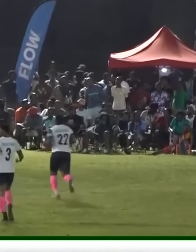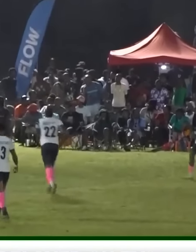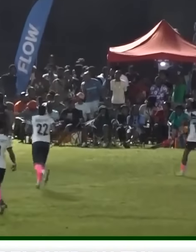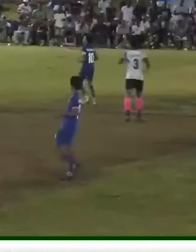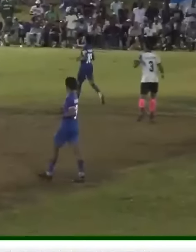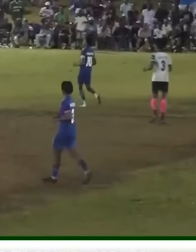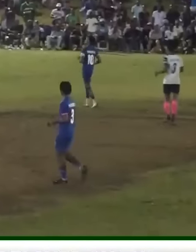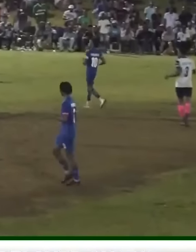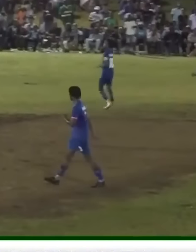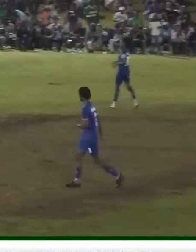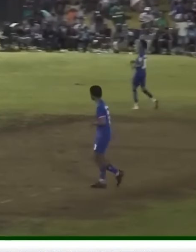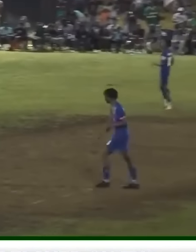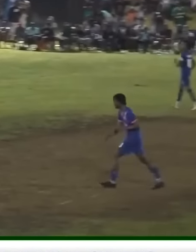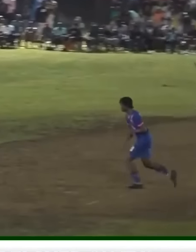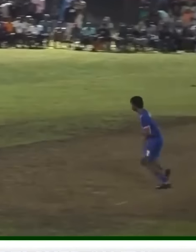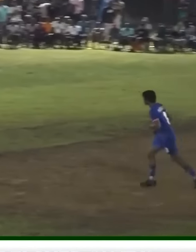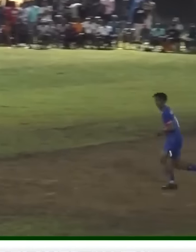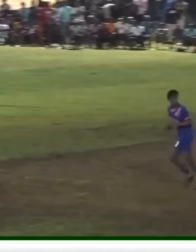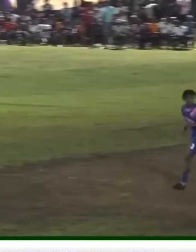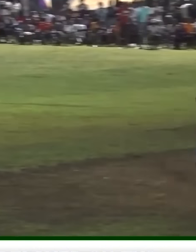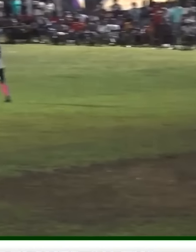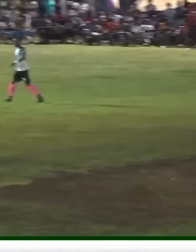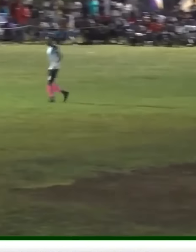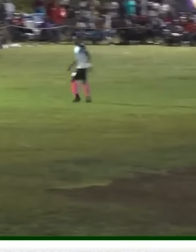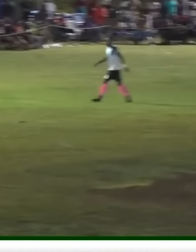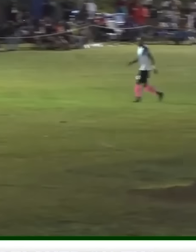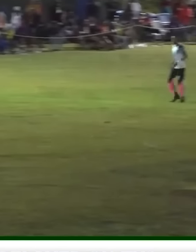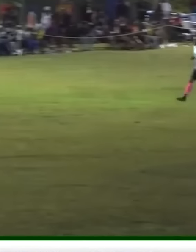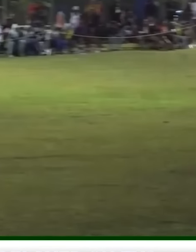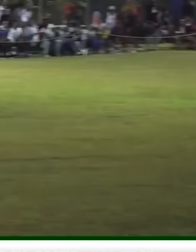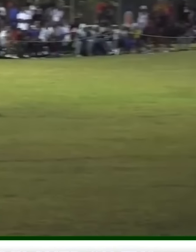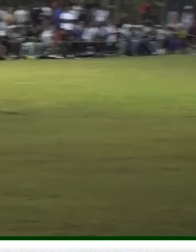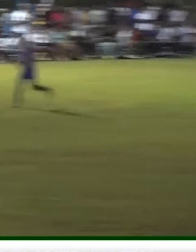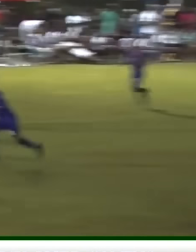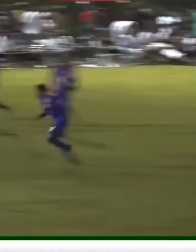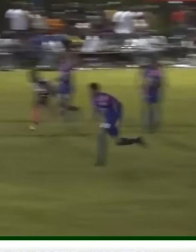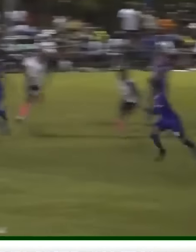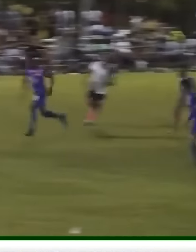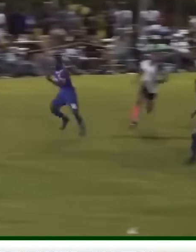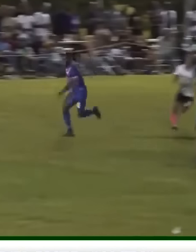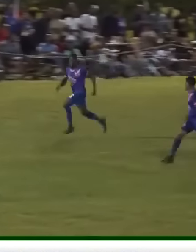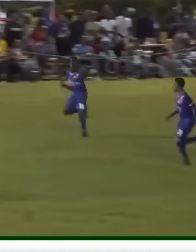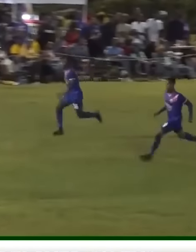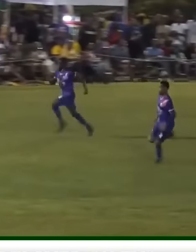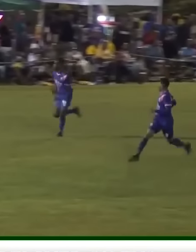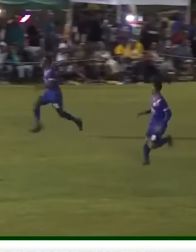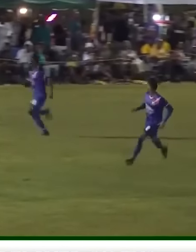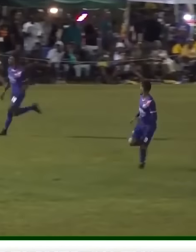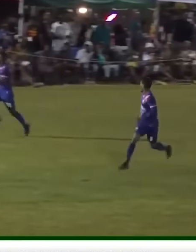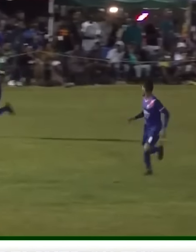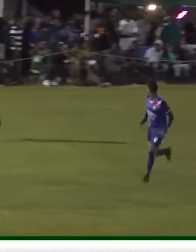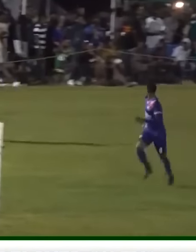semi-finalists, UWA Blackbirds. And what they can boast of having is one of the tournament's leading strikers in Raymar Walters, who sits joint top of